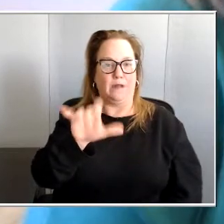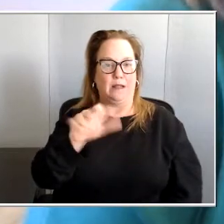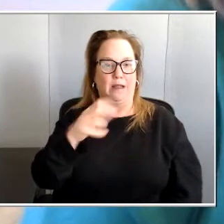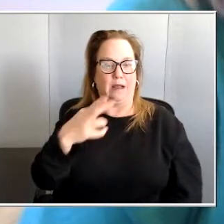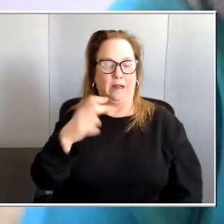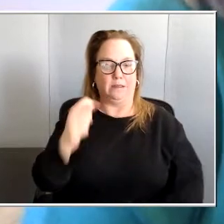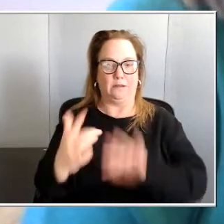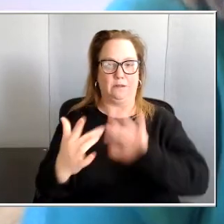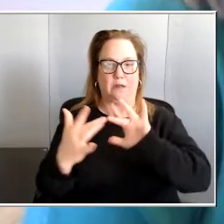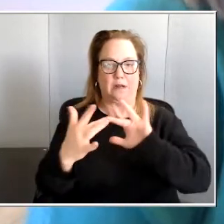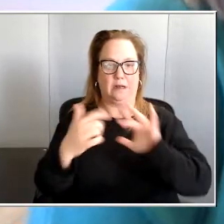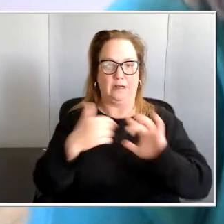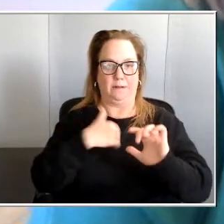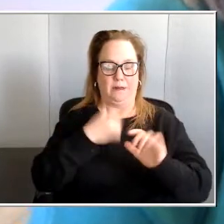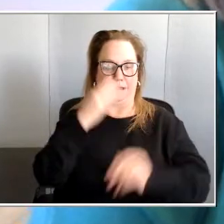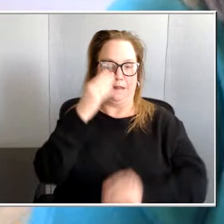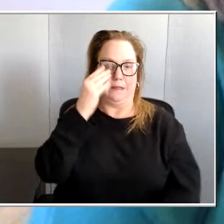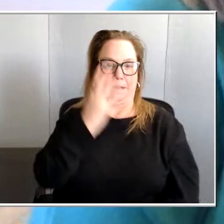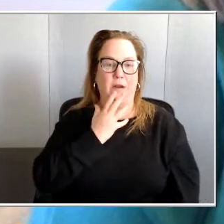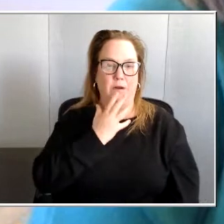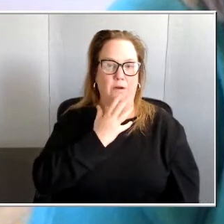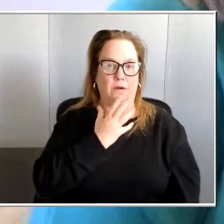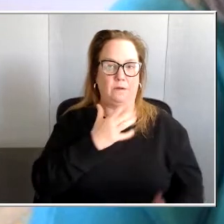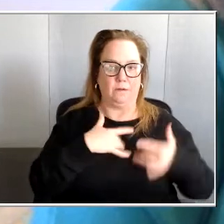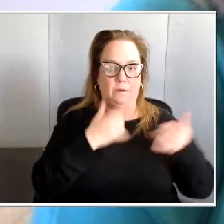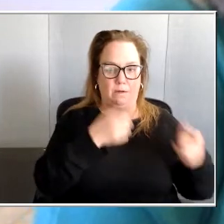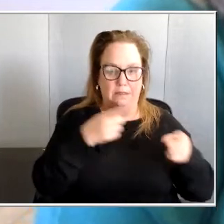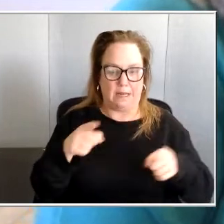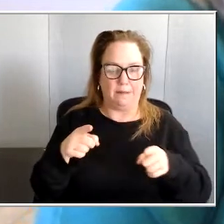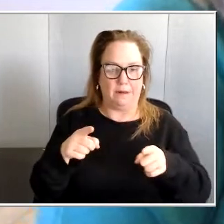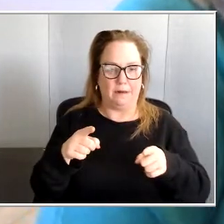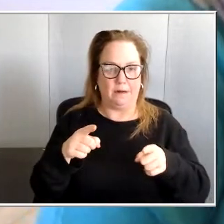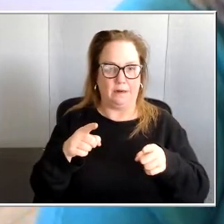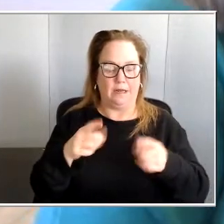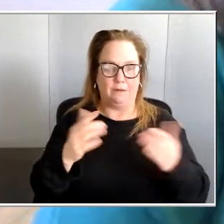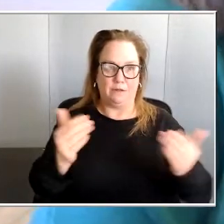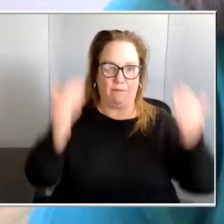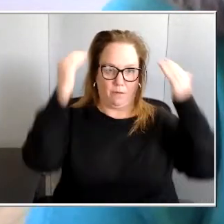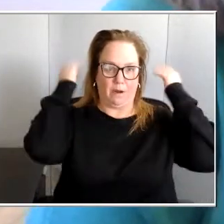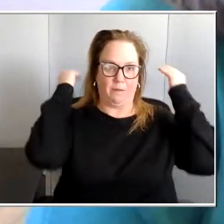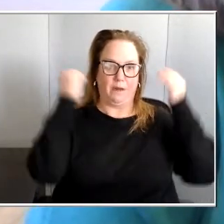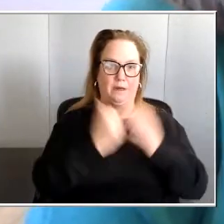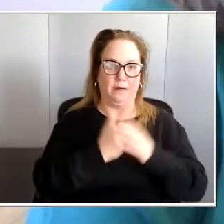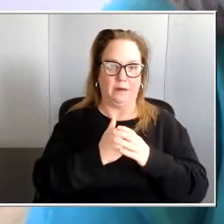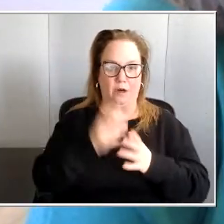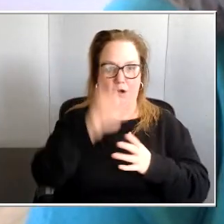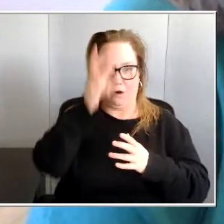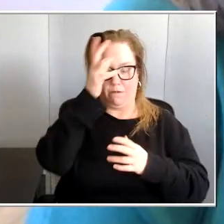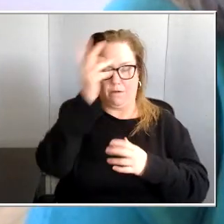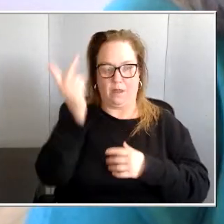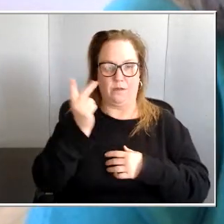contacted me, kind of let me know what was going on, and it was overwhelming. Her father and I